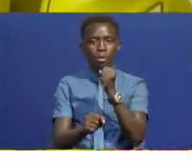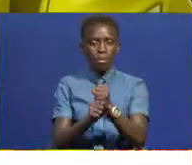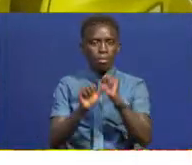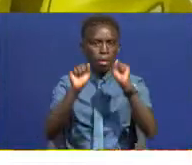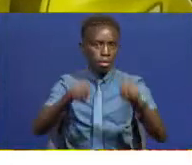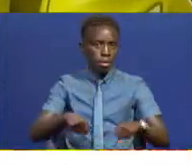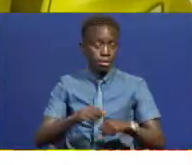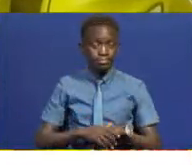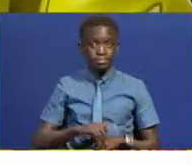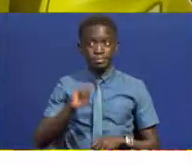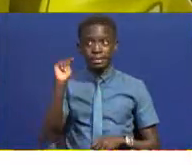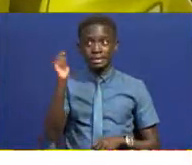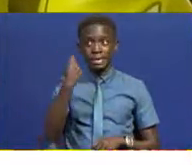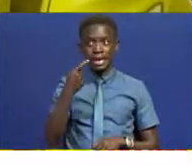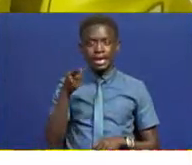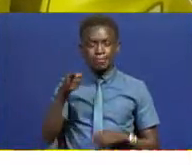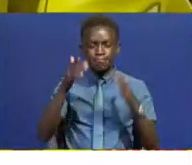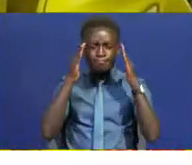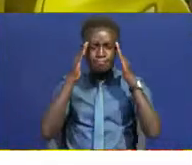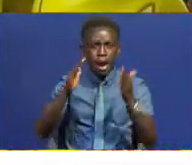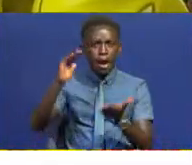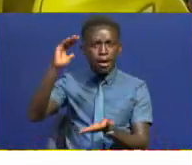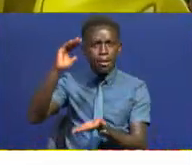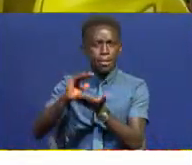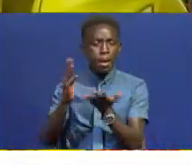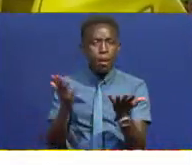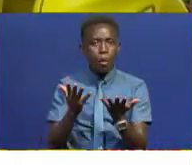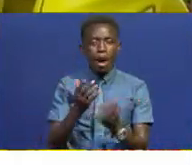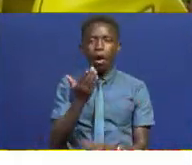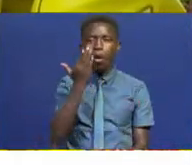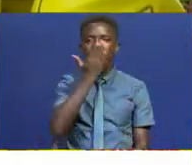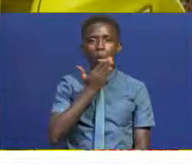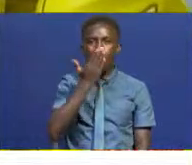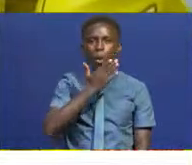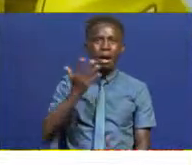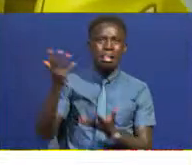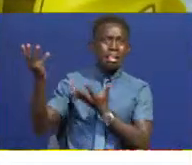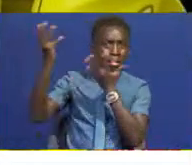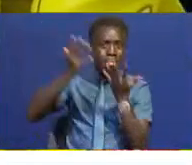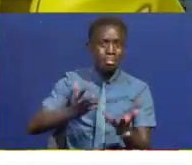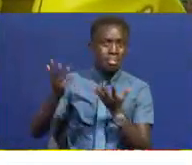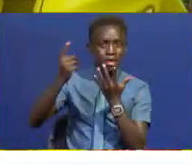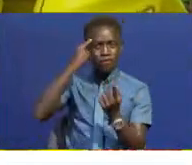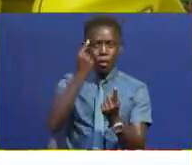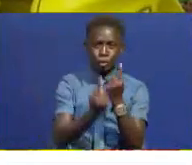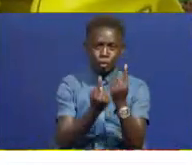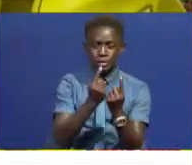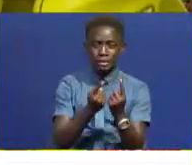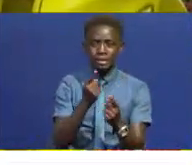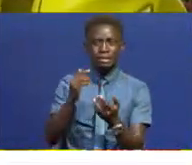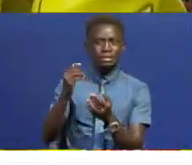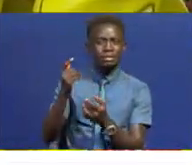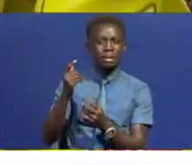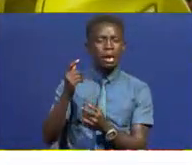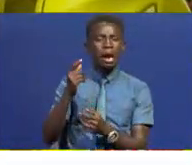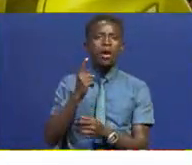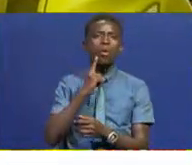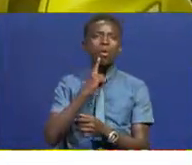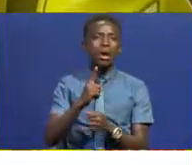Kenya has been keen on reducing its edible oil import bill that is estimated at 160 billion shillings